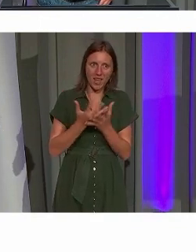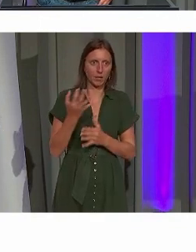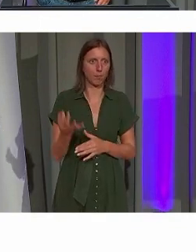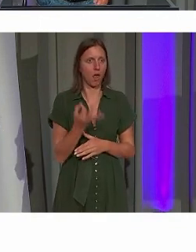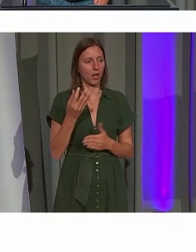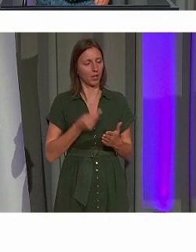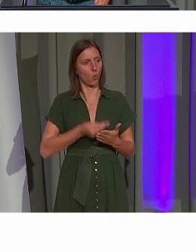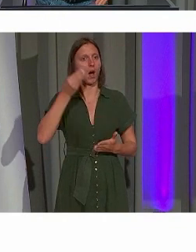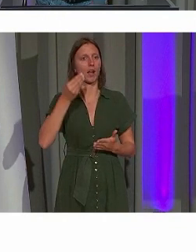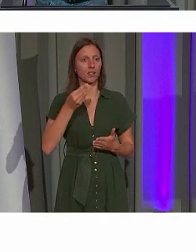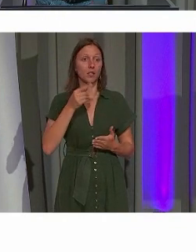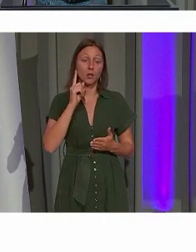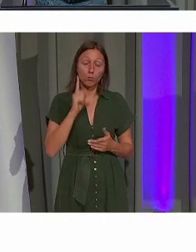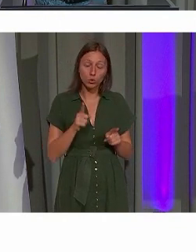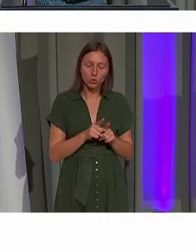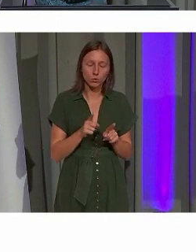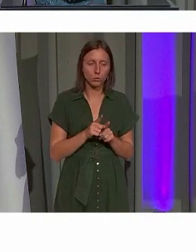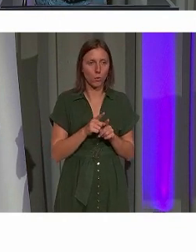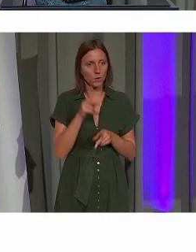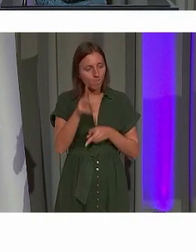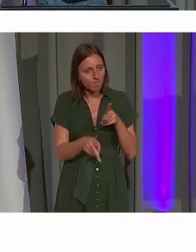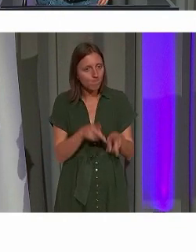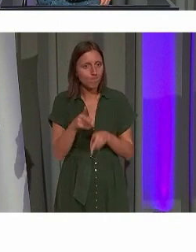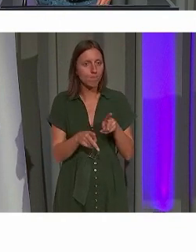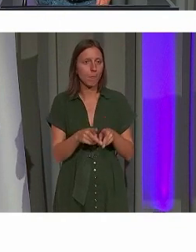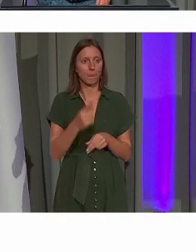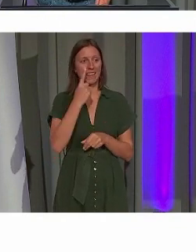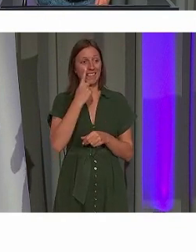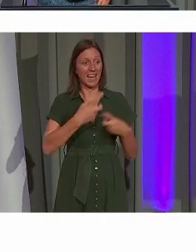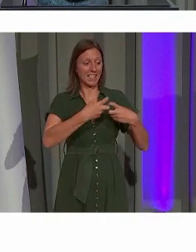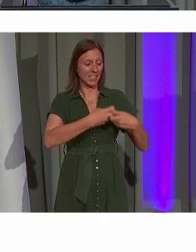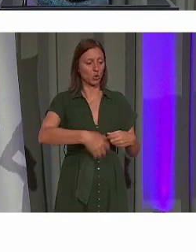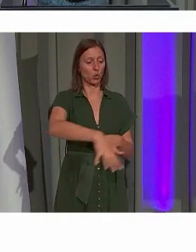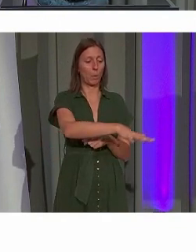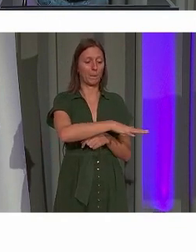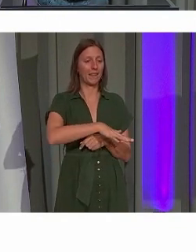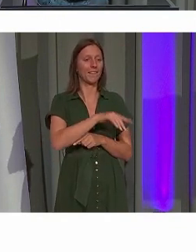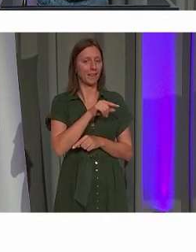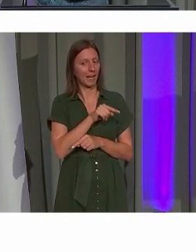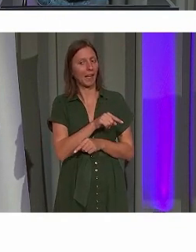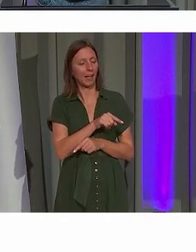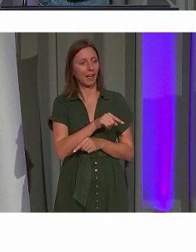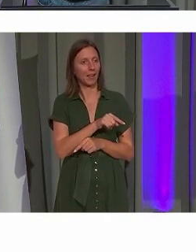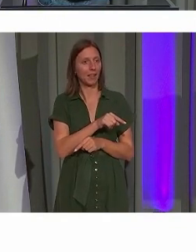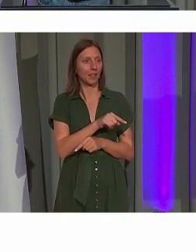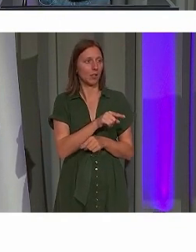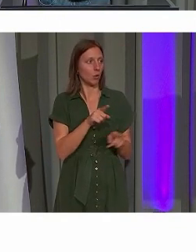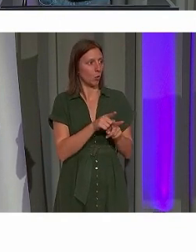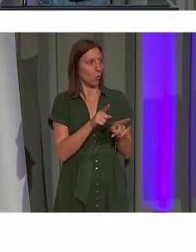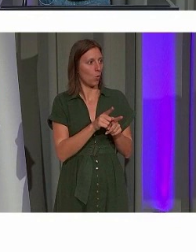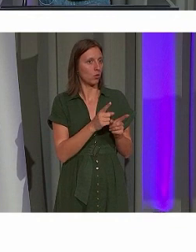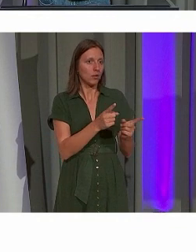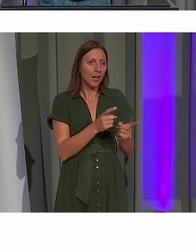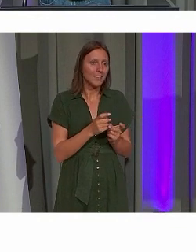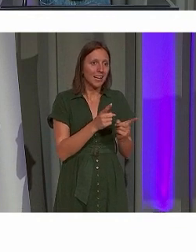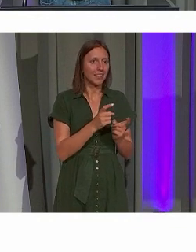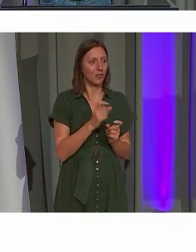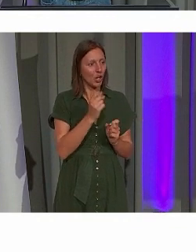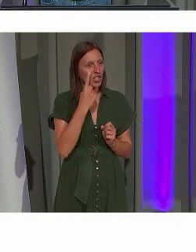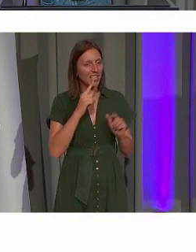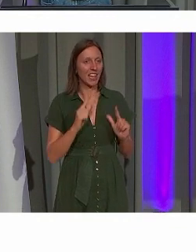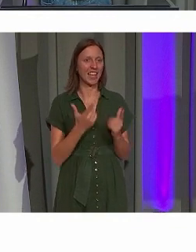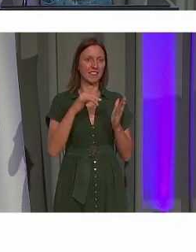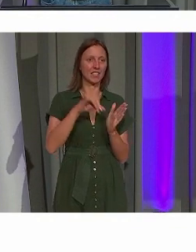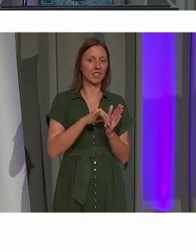qualities. So it is important for the world. When you look around our train station, we can also